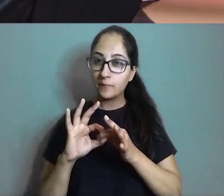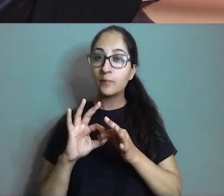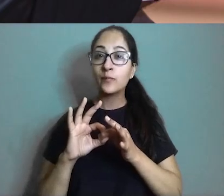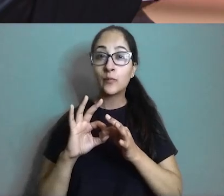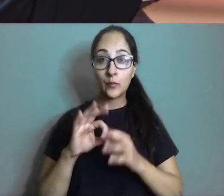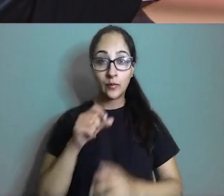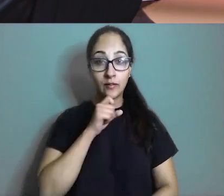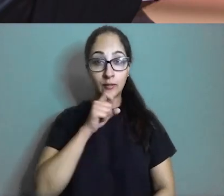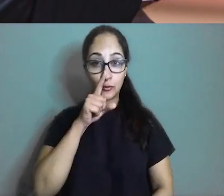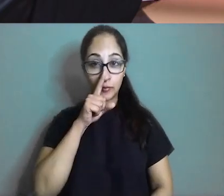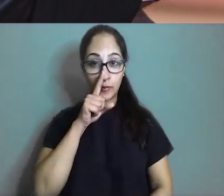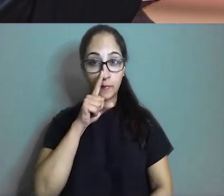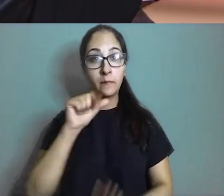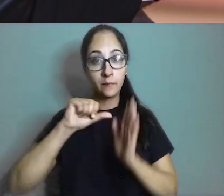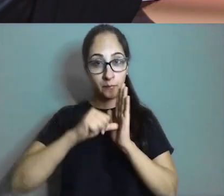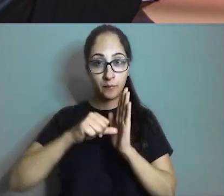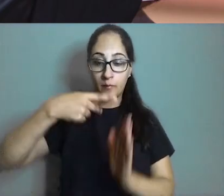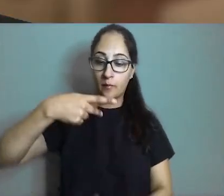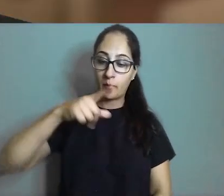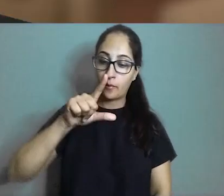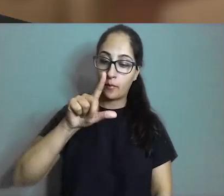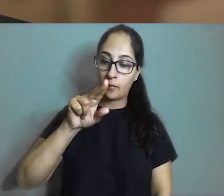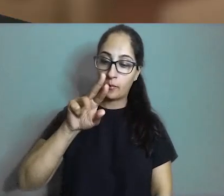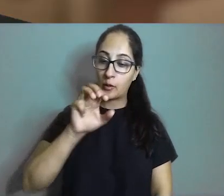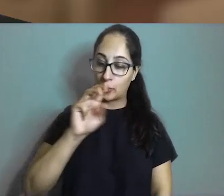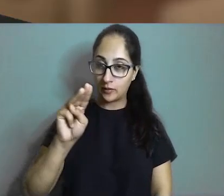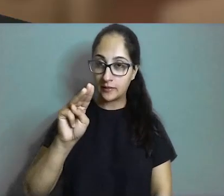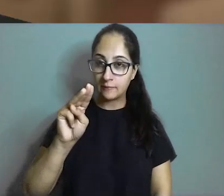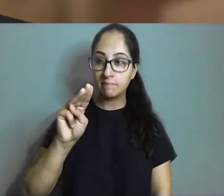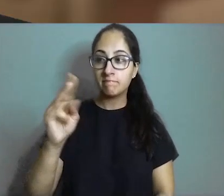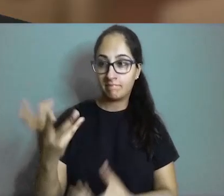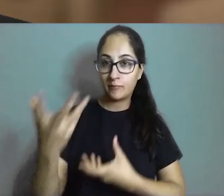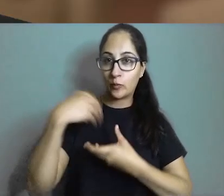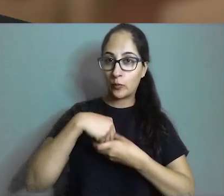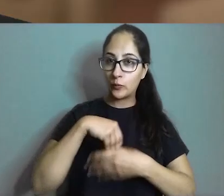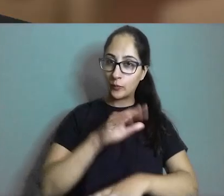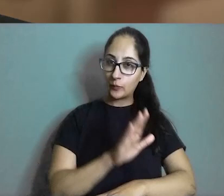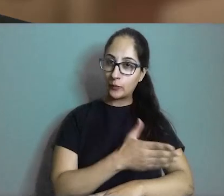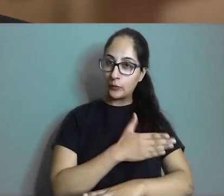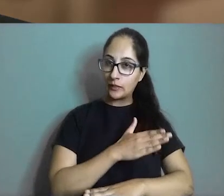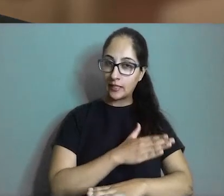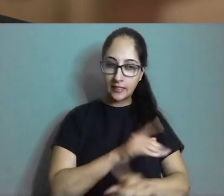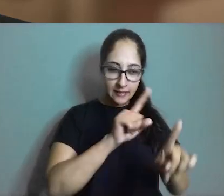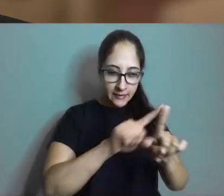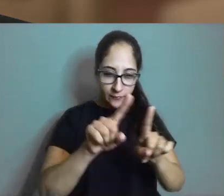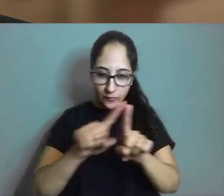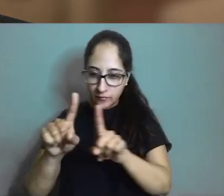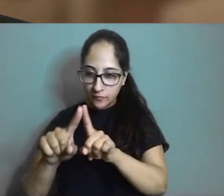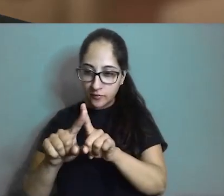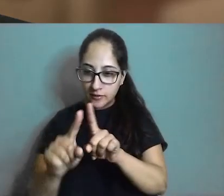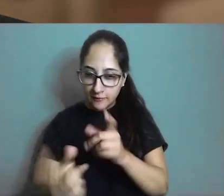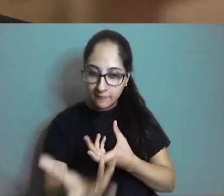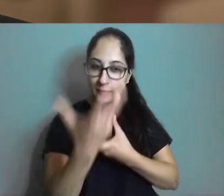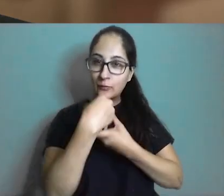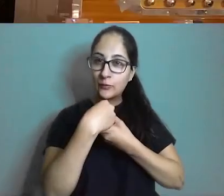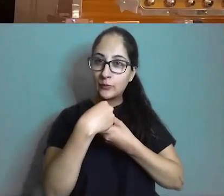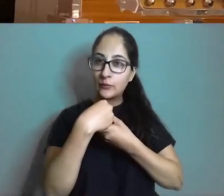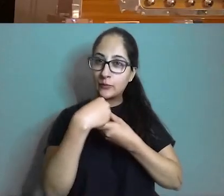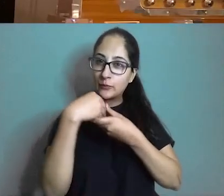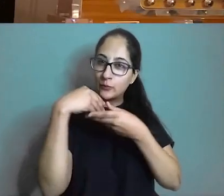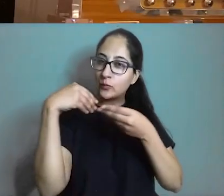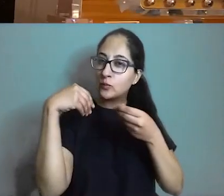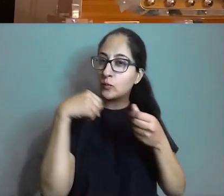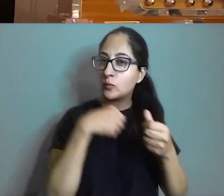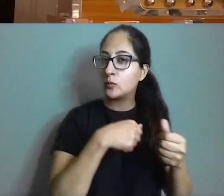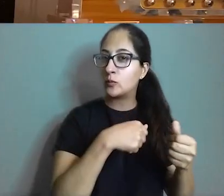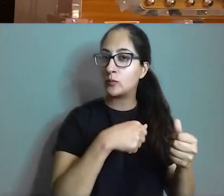of the pluralistic society that we live in, to fuse influences that would otherwise never be fused together. Actually,